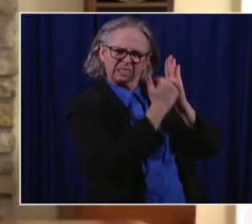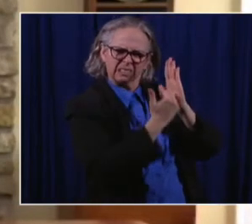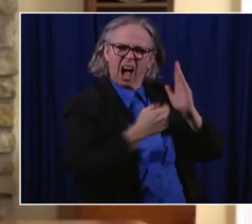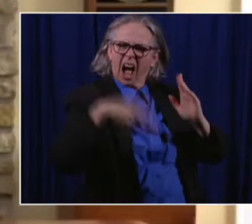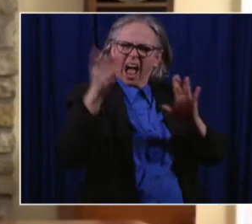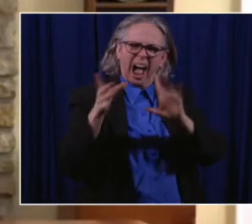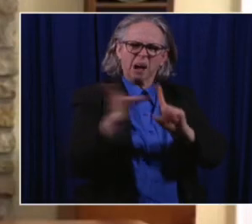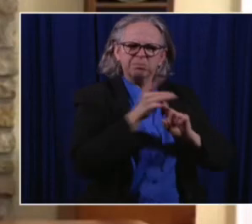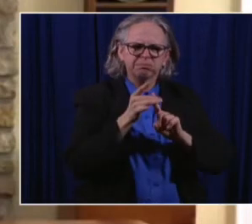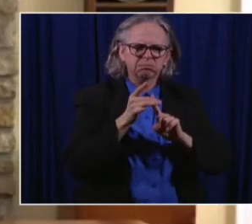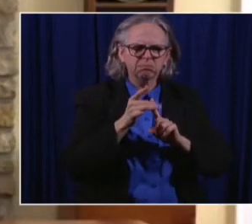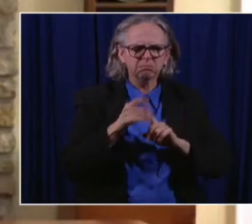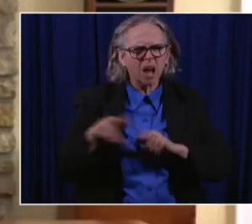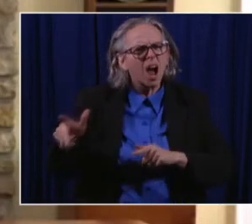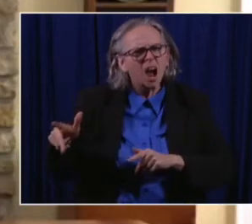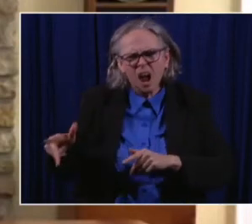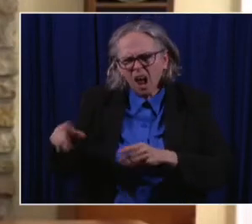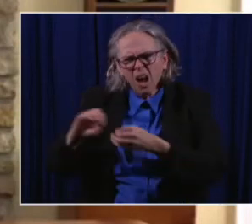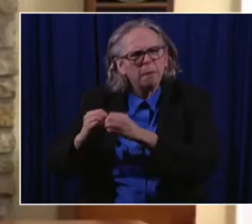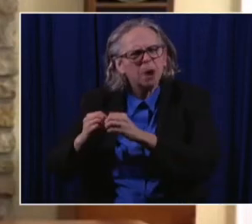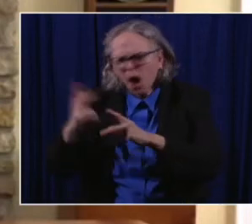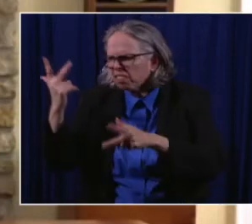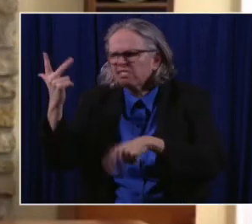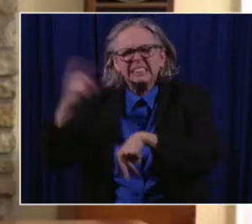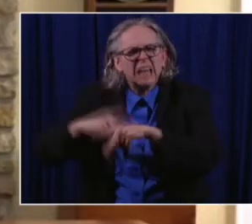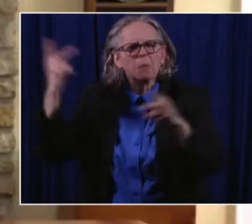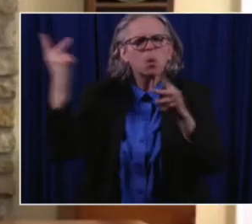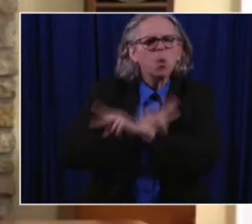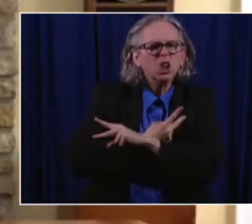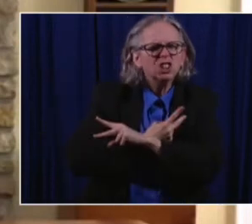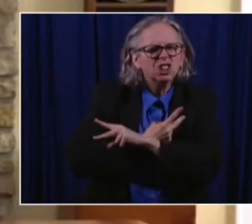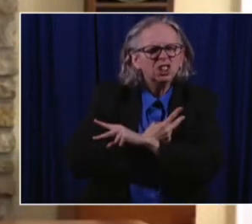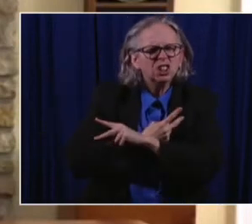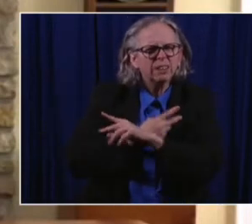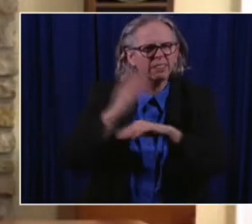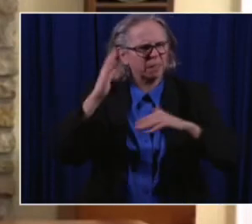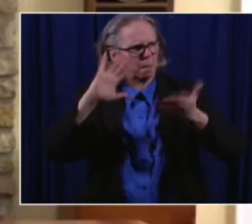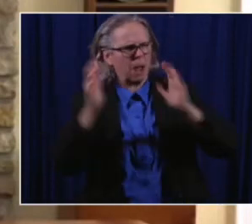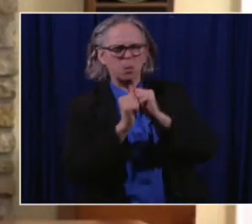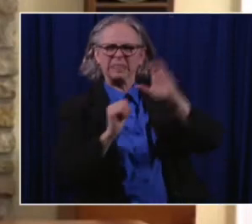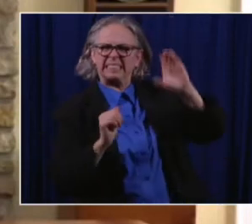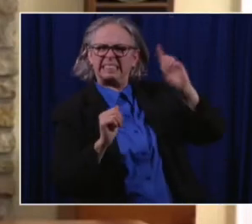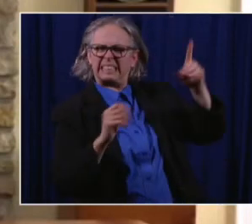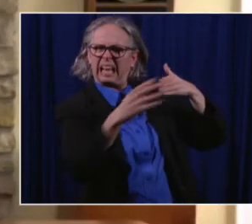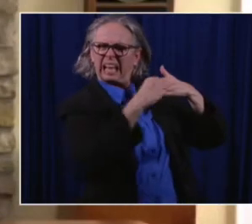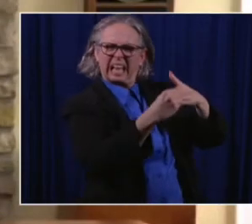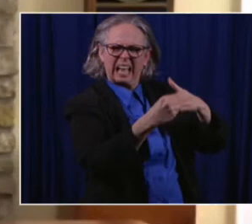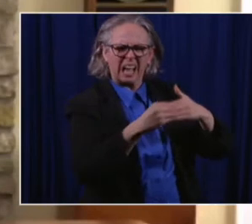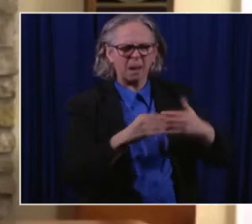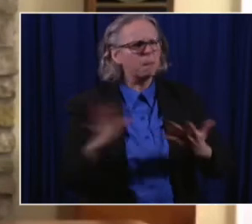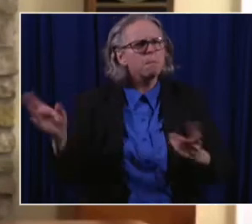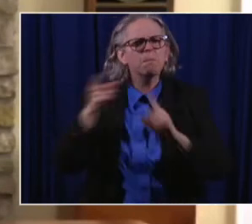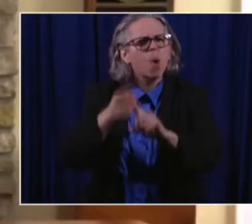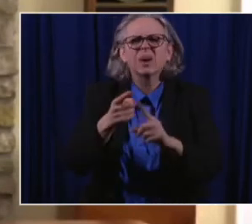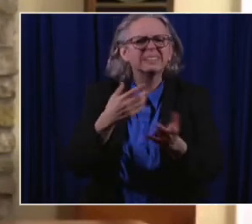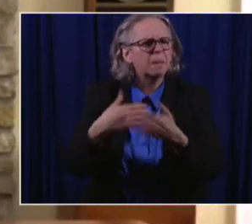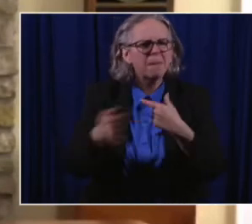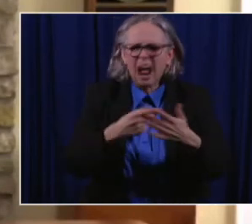of COVID. So it means all these counties are blue. It doesn't matter where you are. It is very, very high.